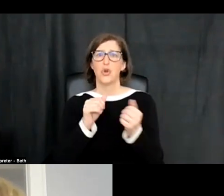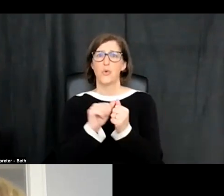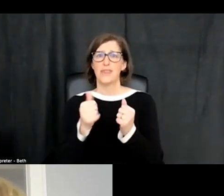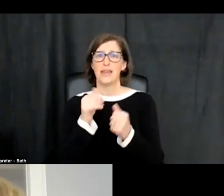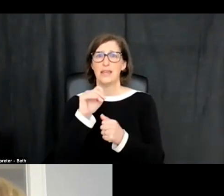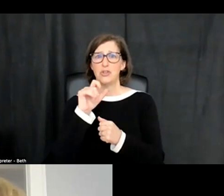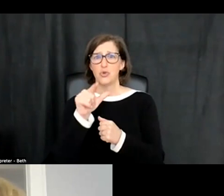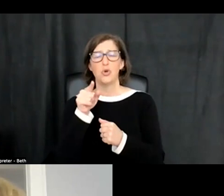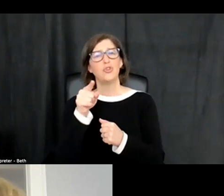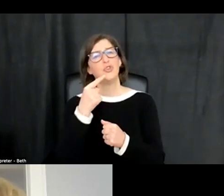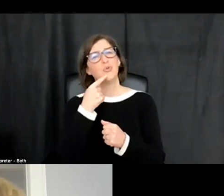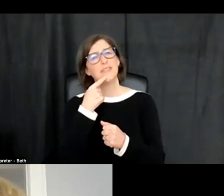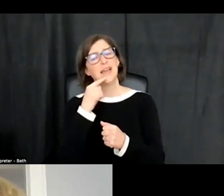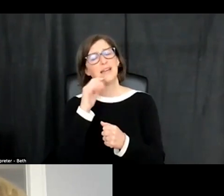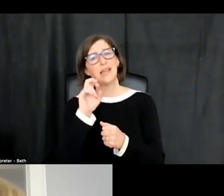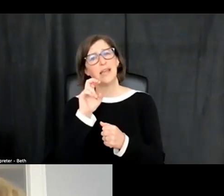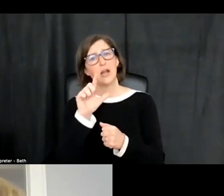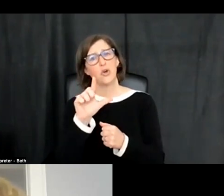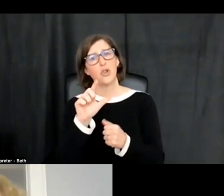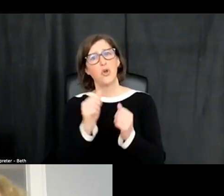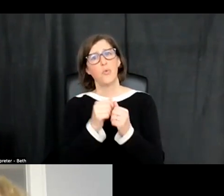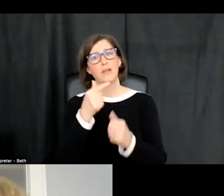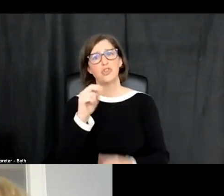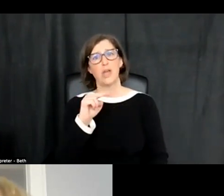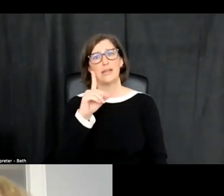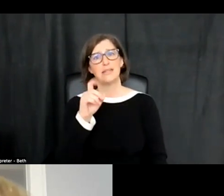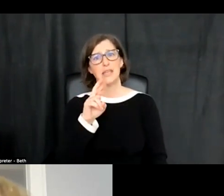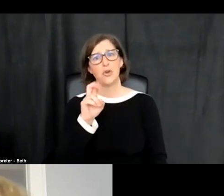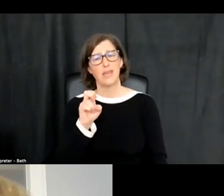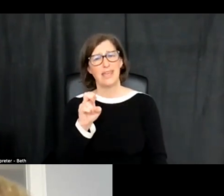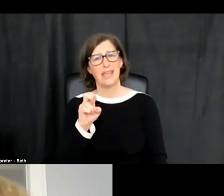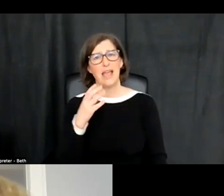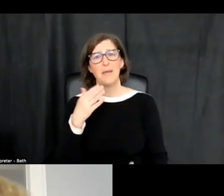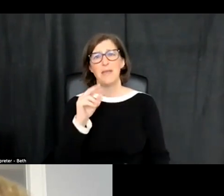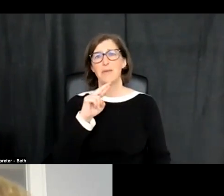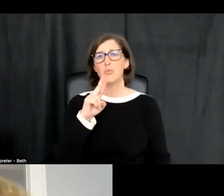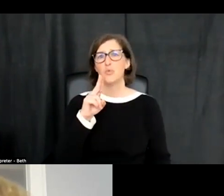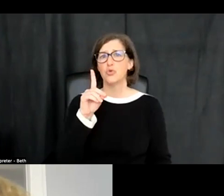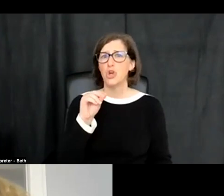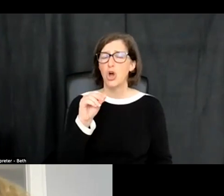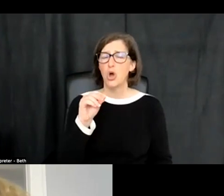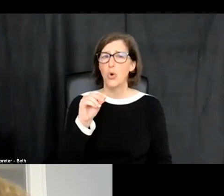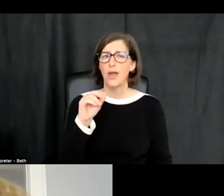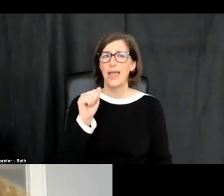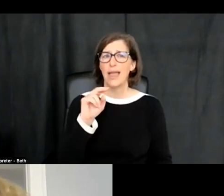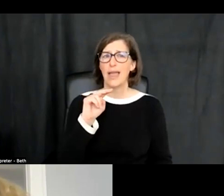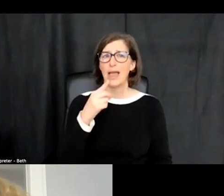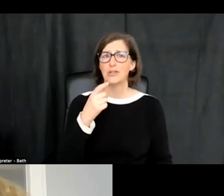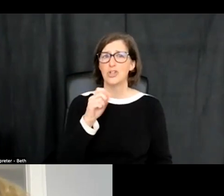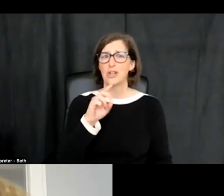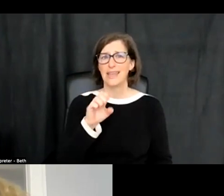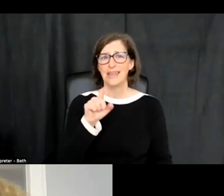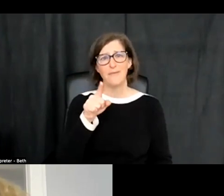mentioned published studies with Jindiri. Maybe over to Rudo and Angeline, if you have published